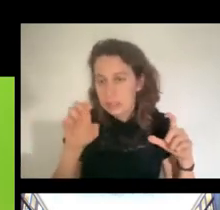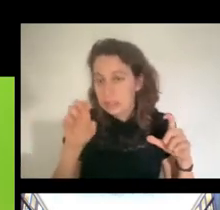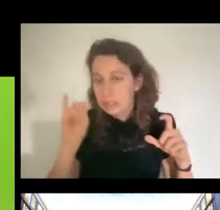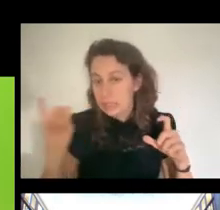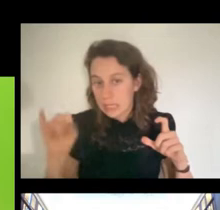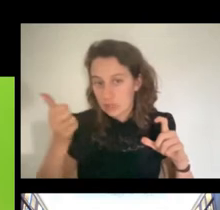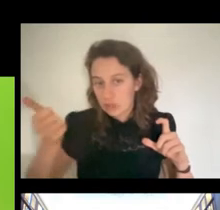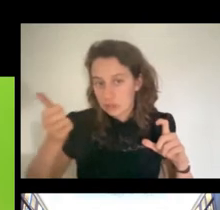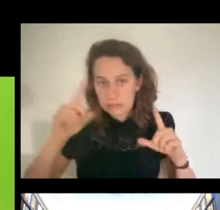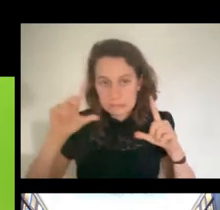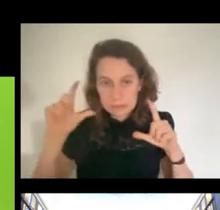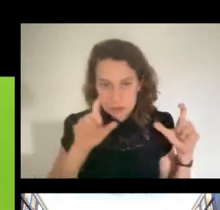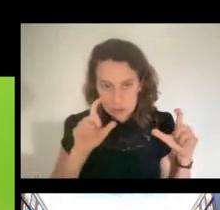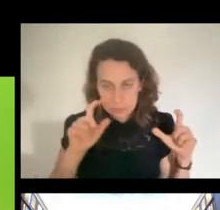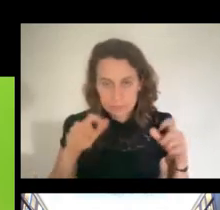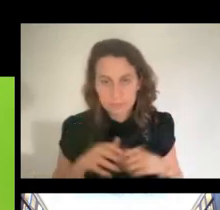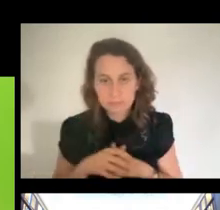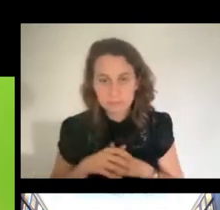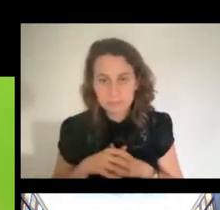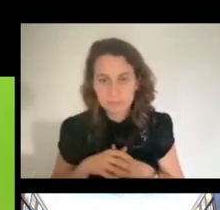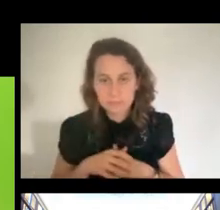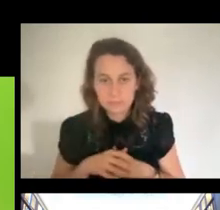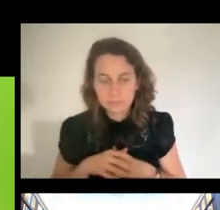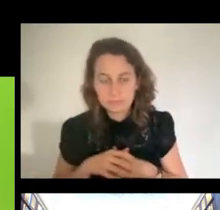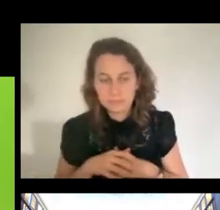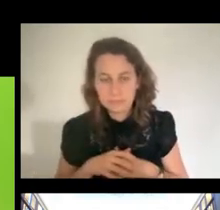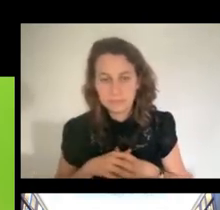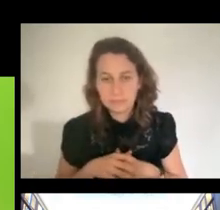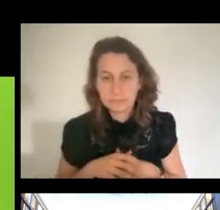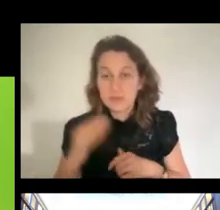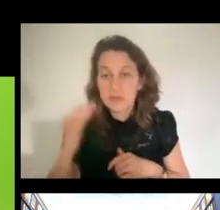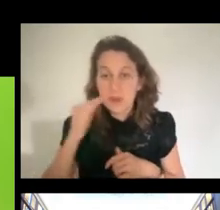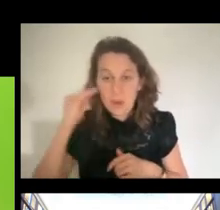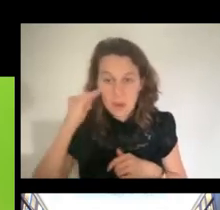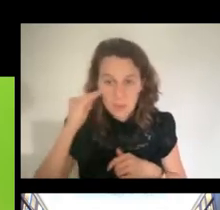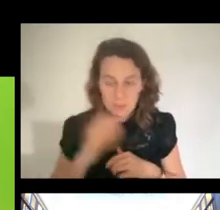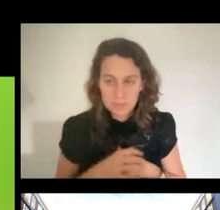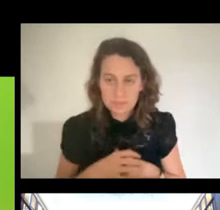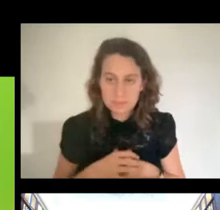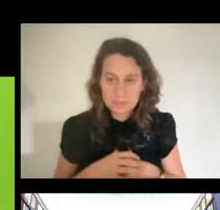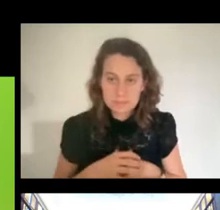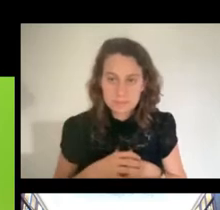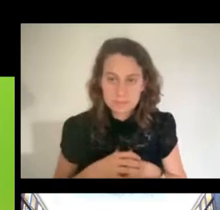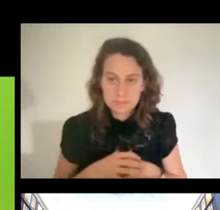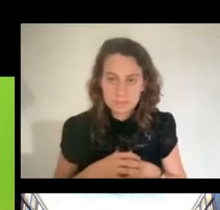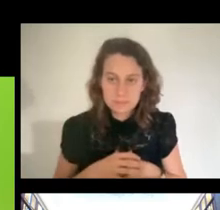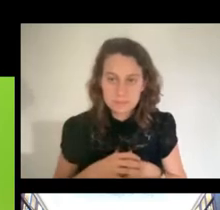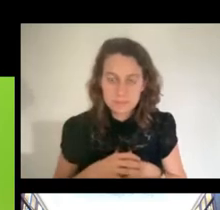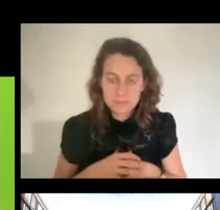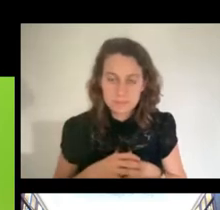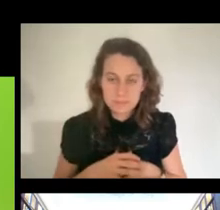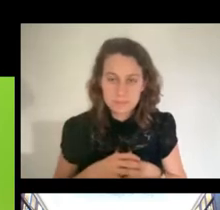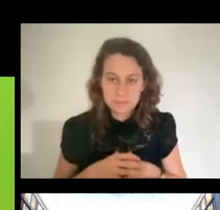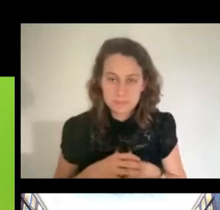took in her, at home. And then also it's